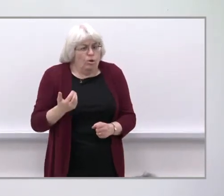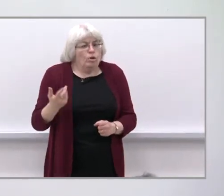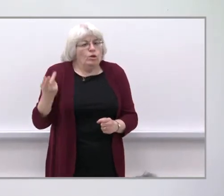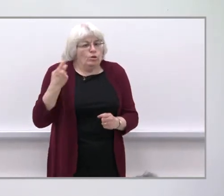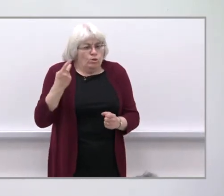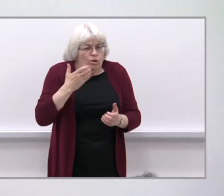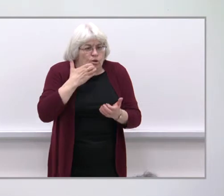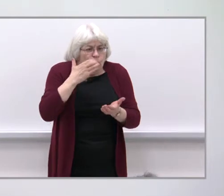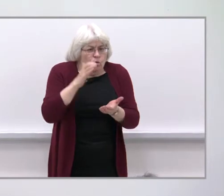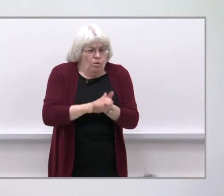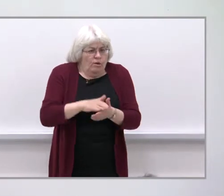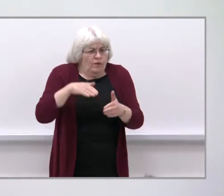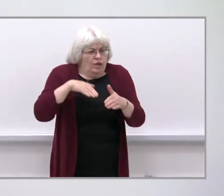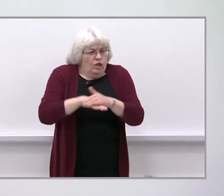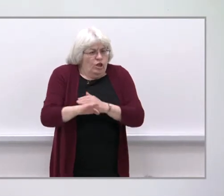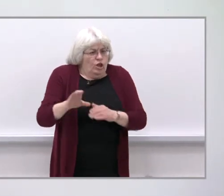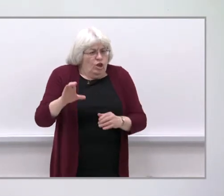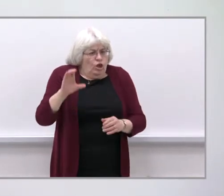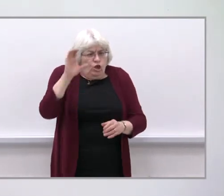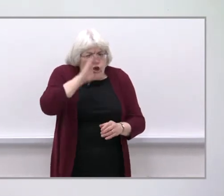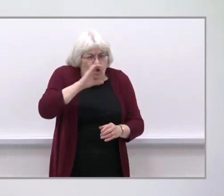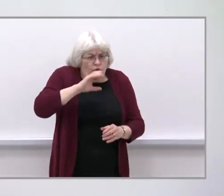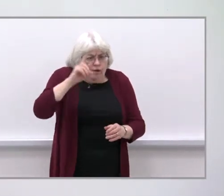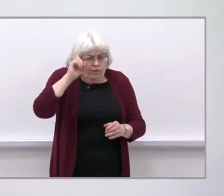2 years ago, my wife and I